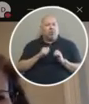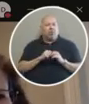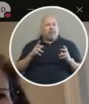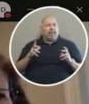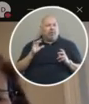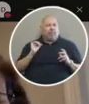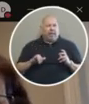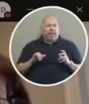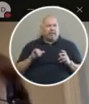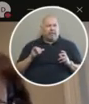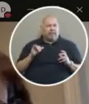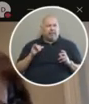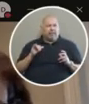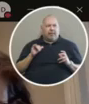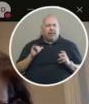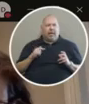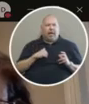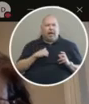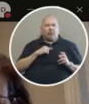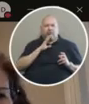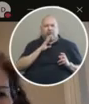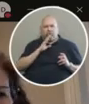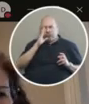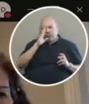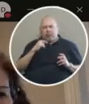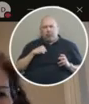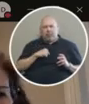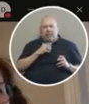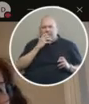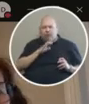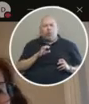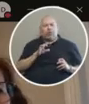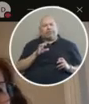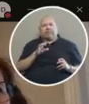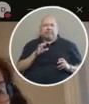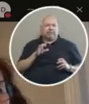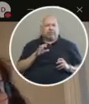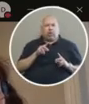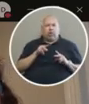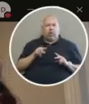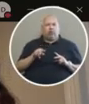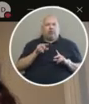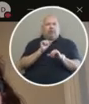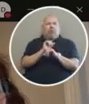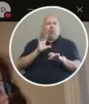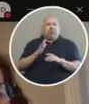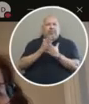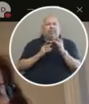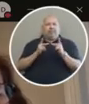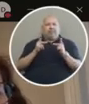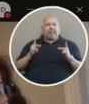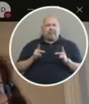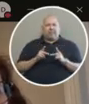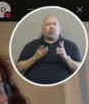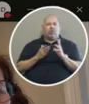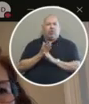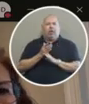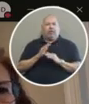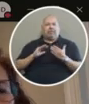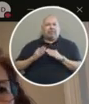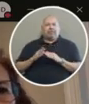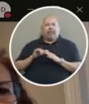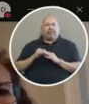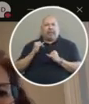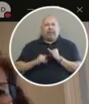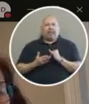Without that, I'll just speak directly. We're going to be forced to look at employees, certain positions throughout the organization. That's the last